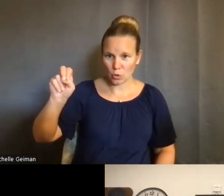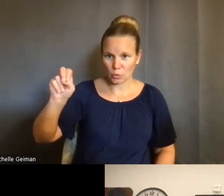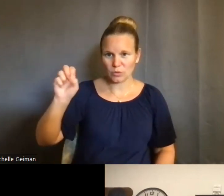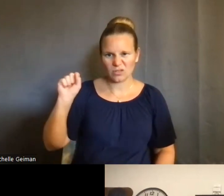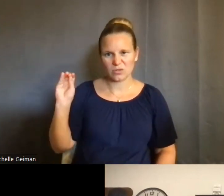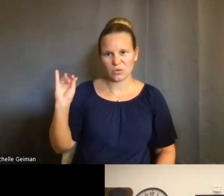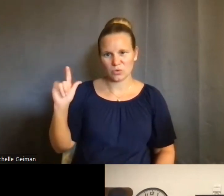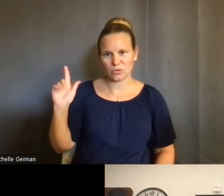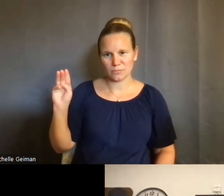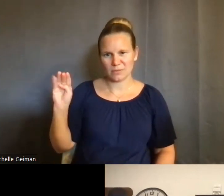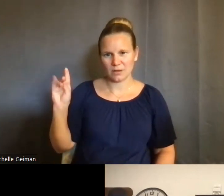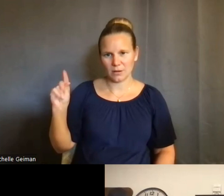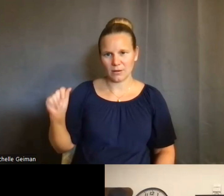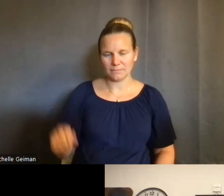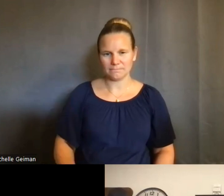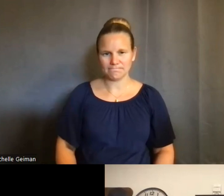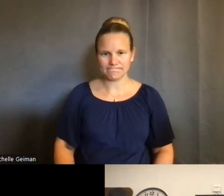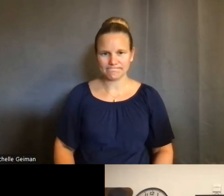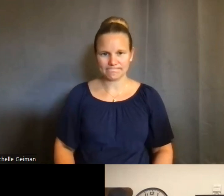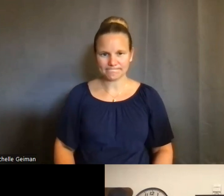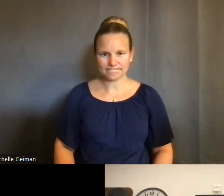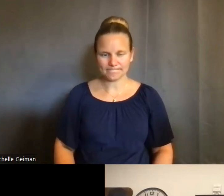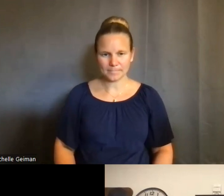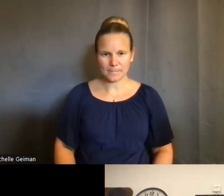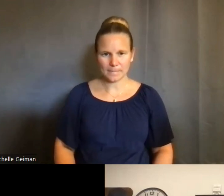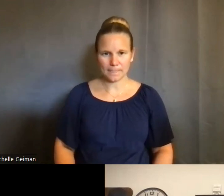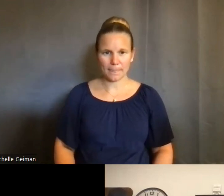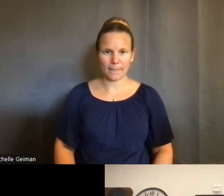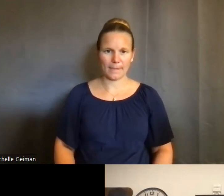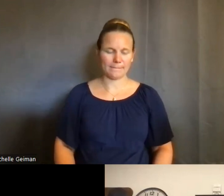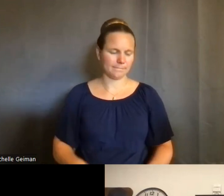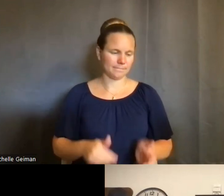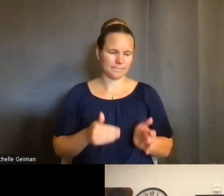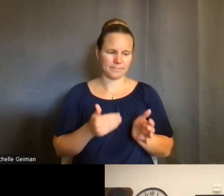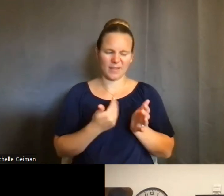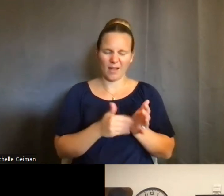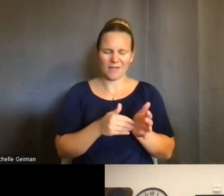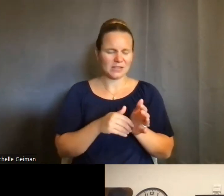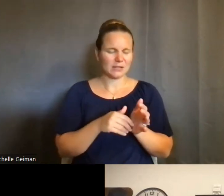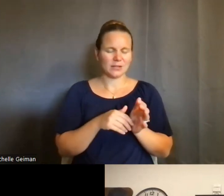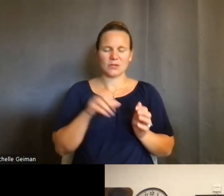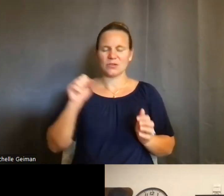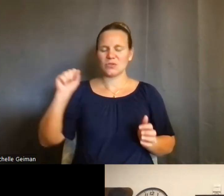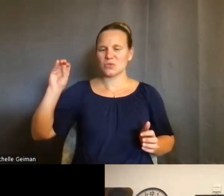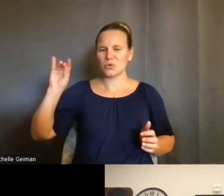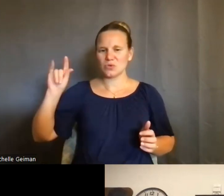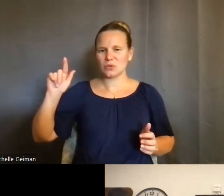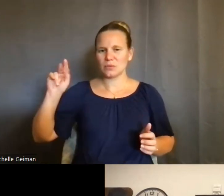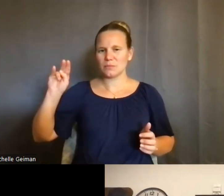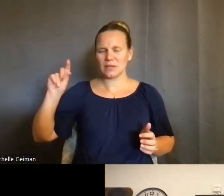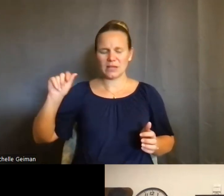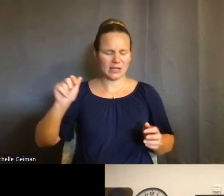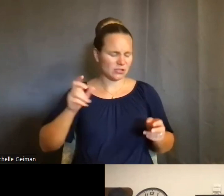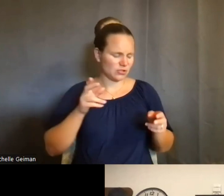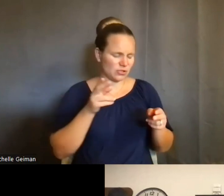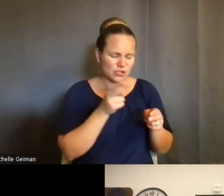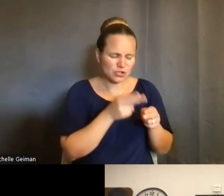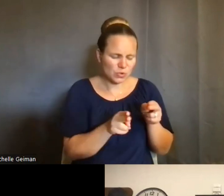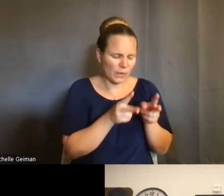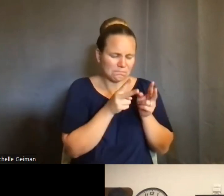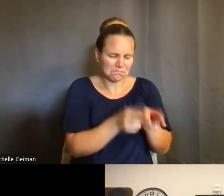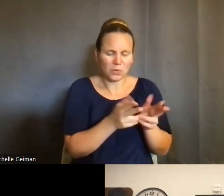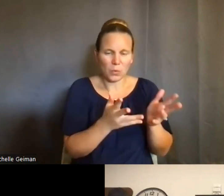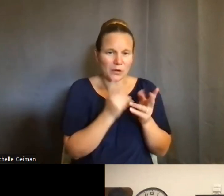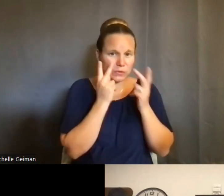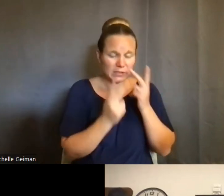real often, a social media interaction is just a quick snap of what you see, and then it can quickly